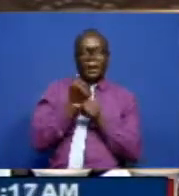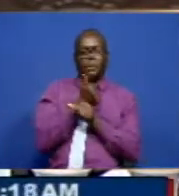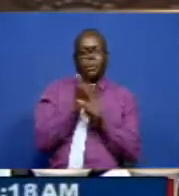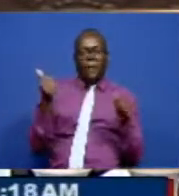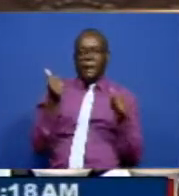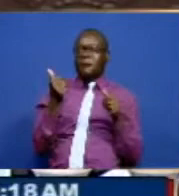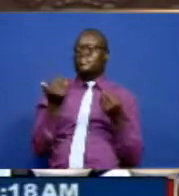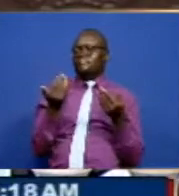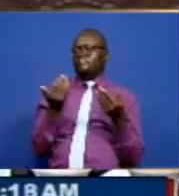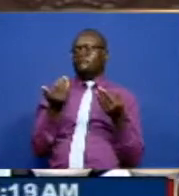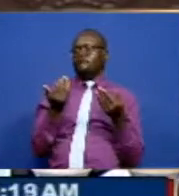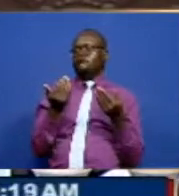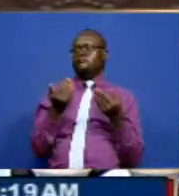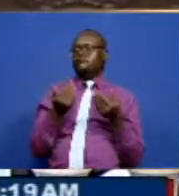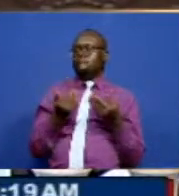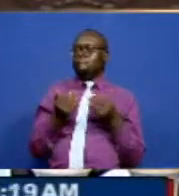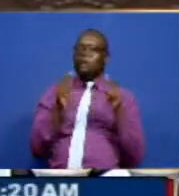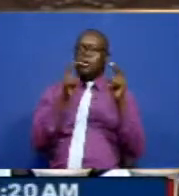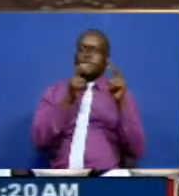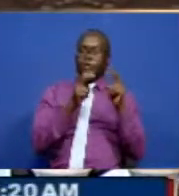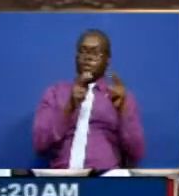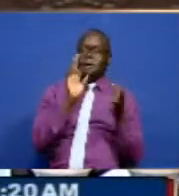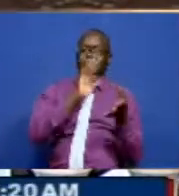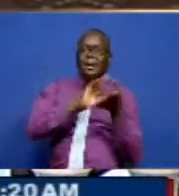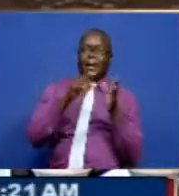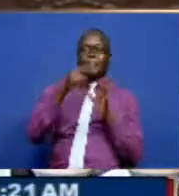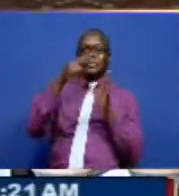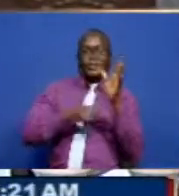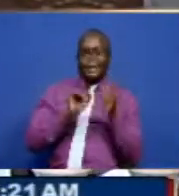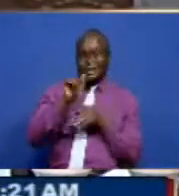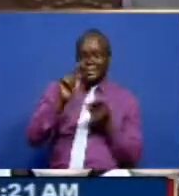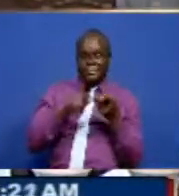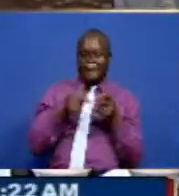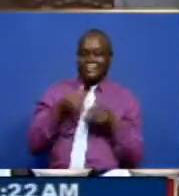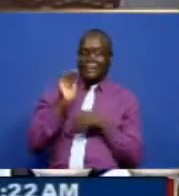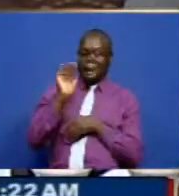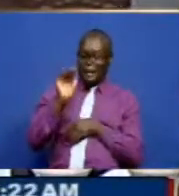consultation. Okay, thank you. So clerk, can you read the charges? And I'll ask